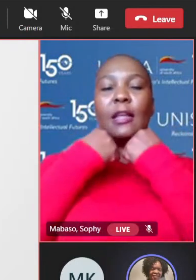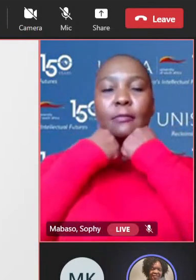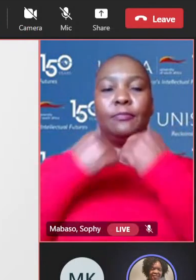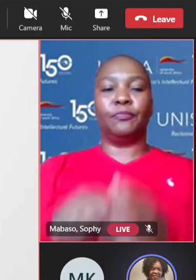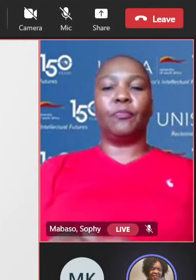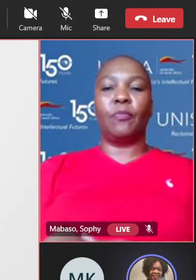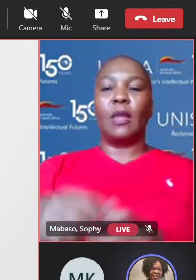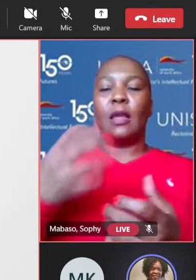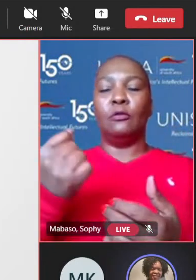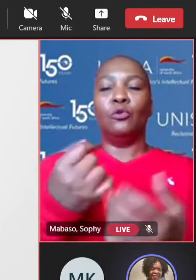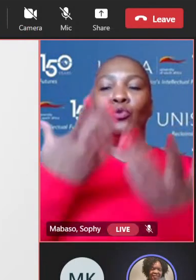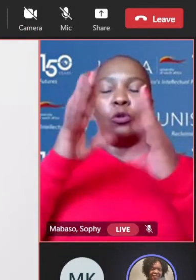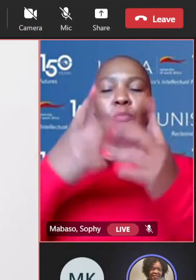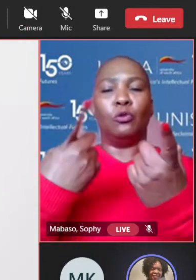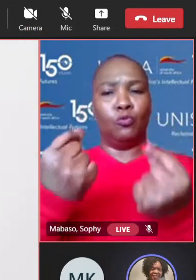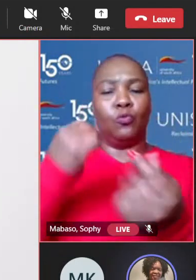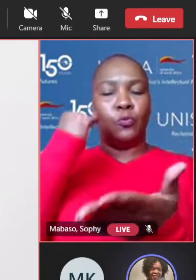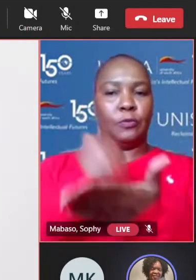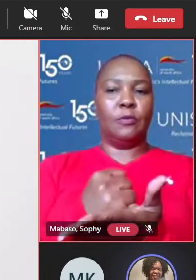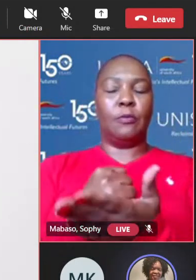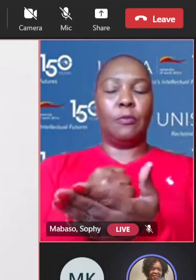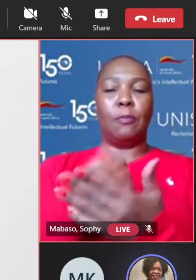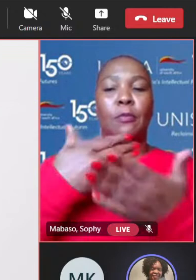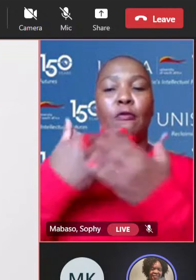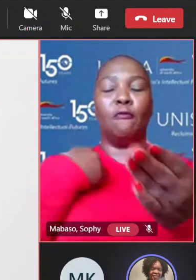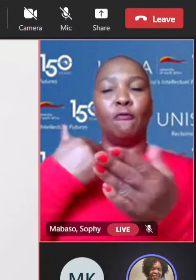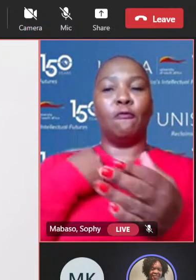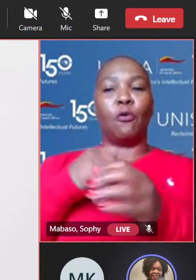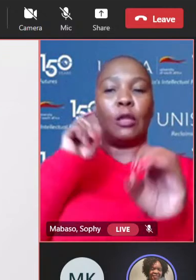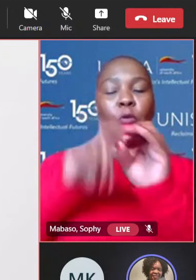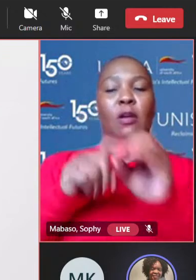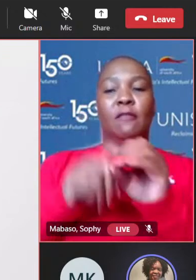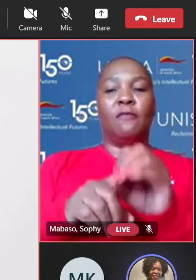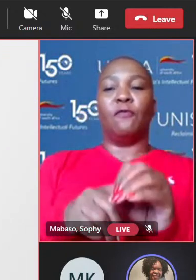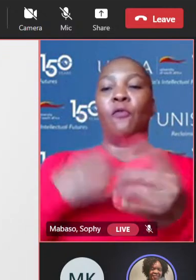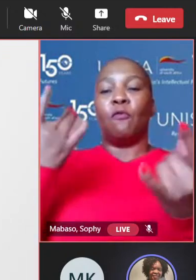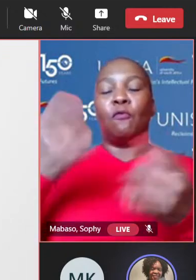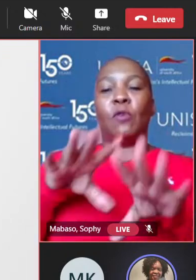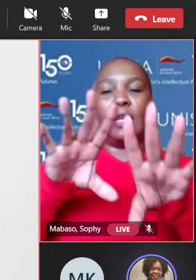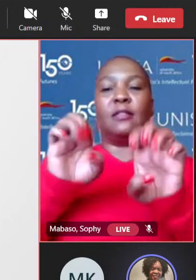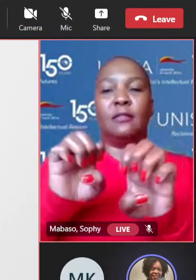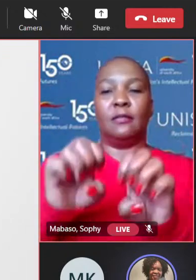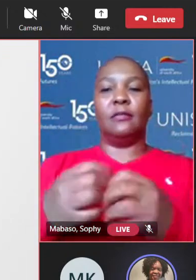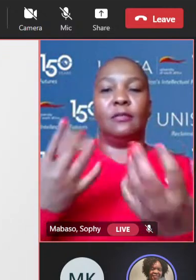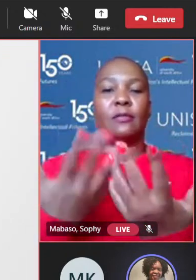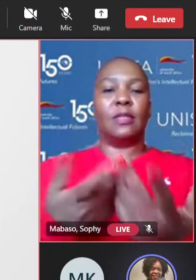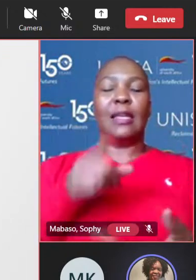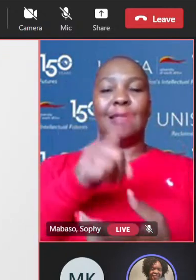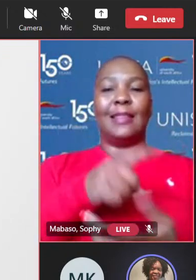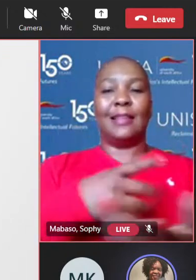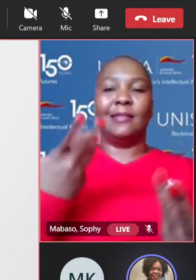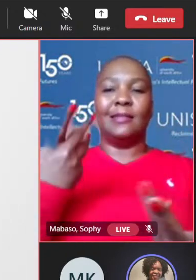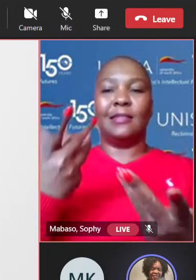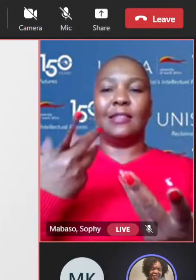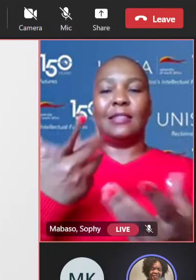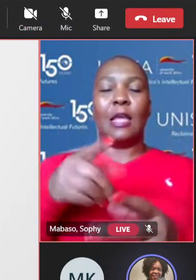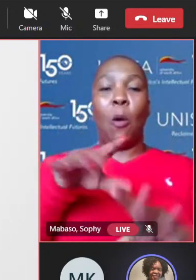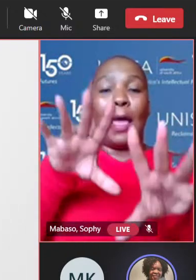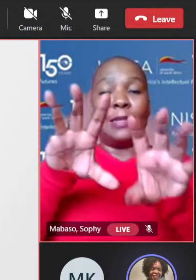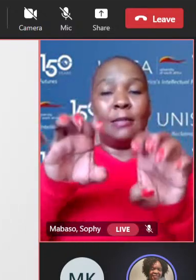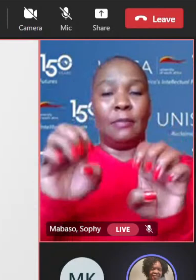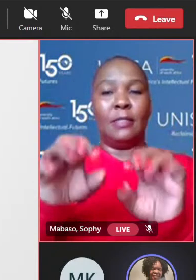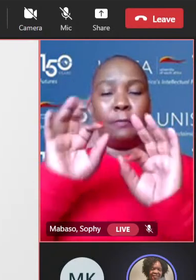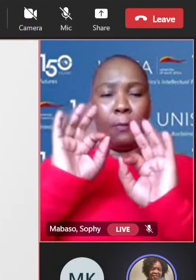have to do before they qualify for the examination. We also have our summative, which is our actual examination,